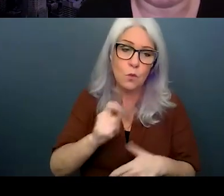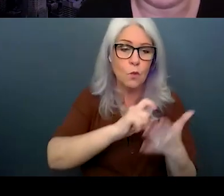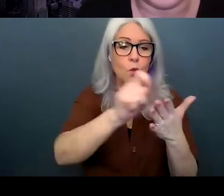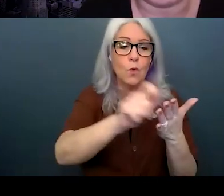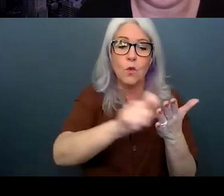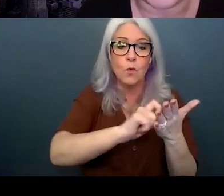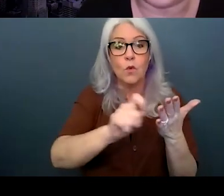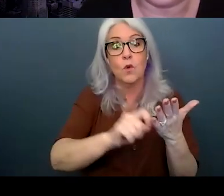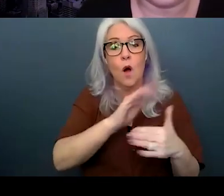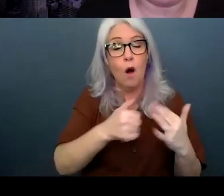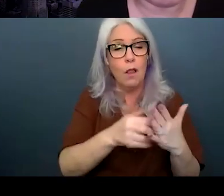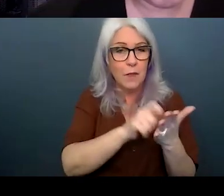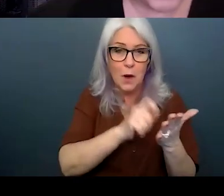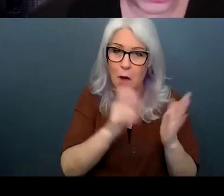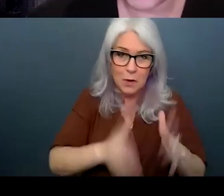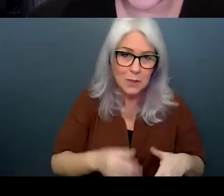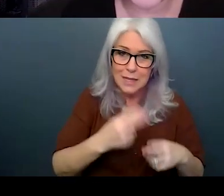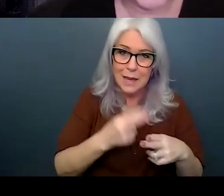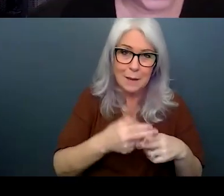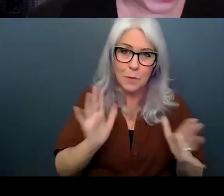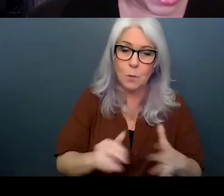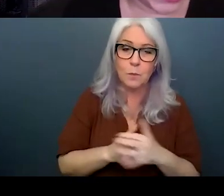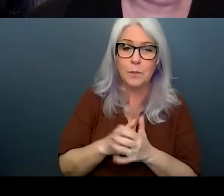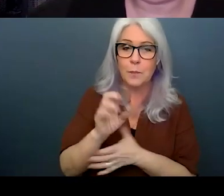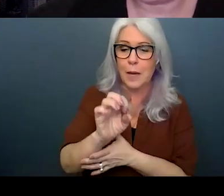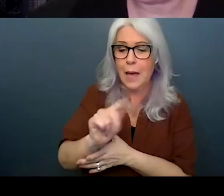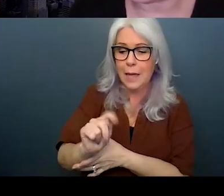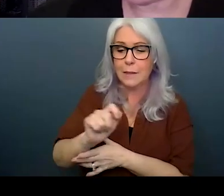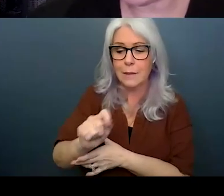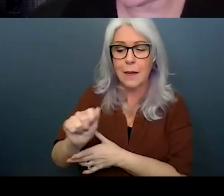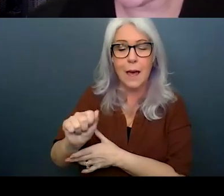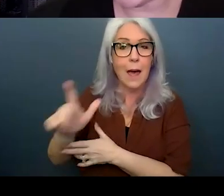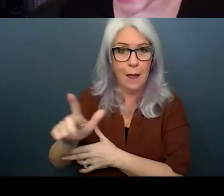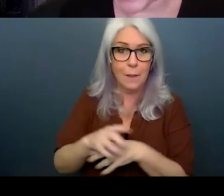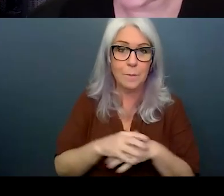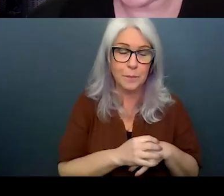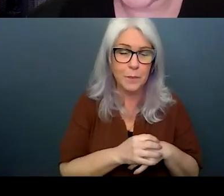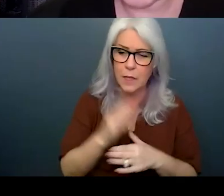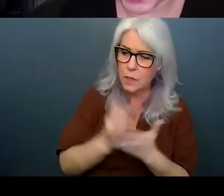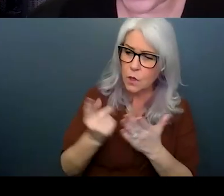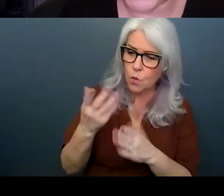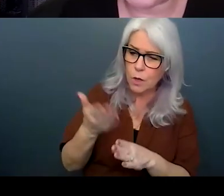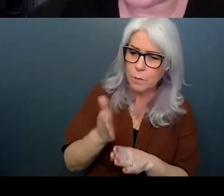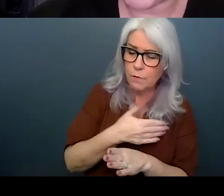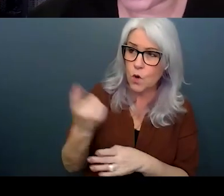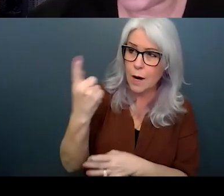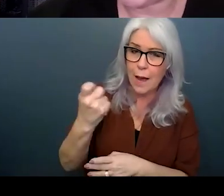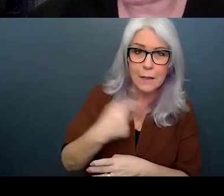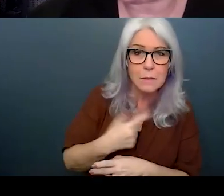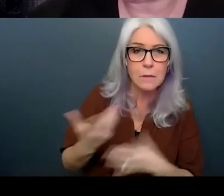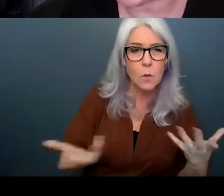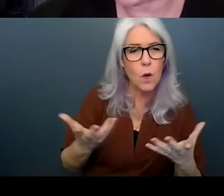author's name in the text. So, um, someone earlier asked, what about